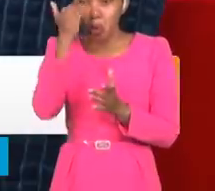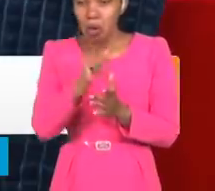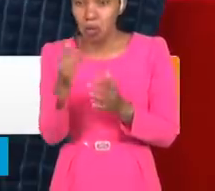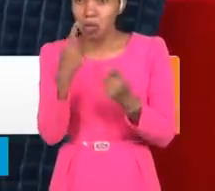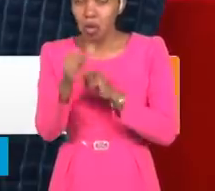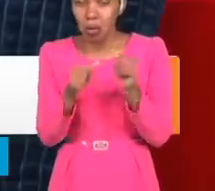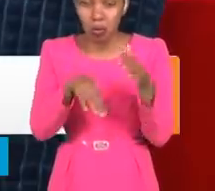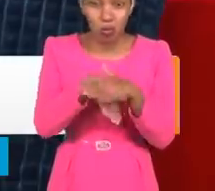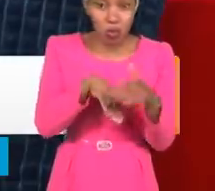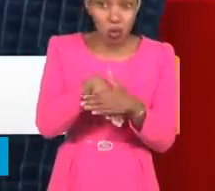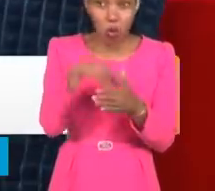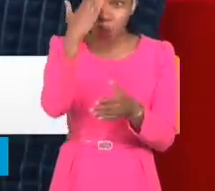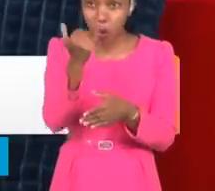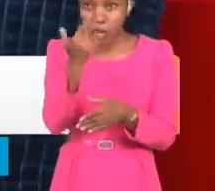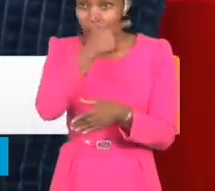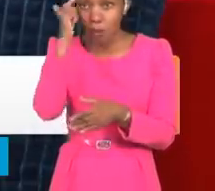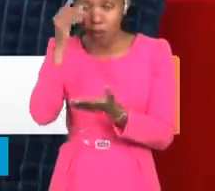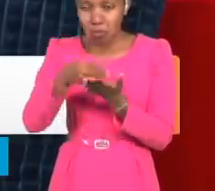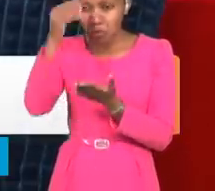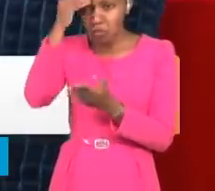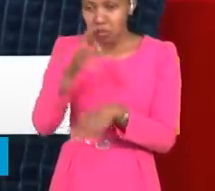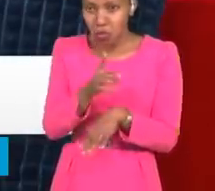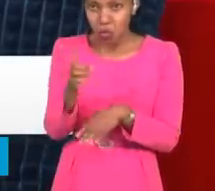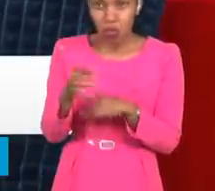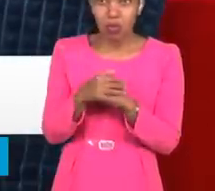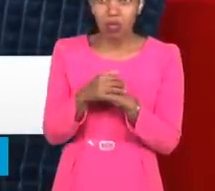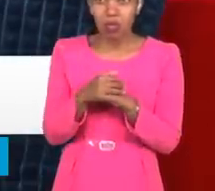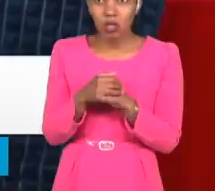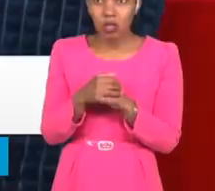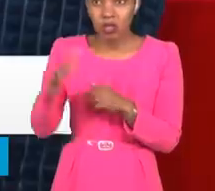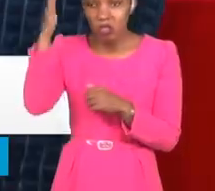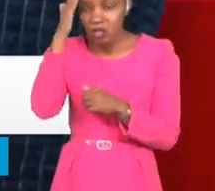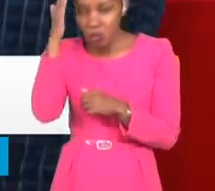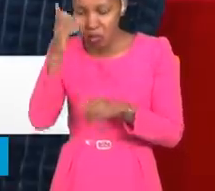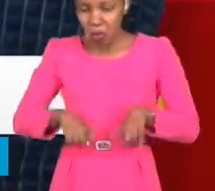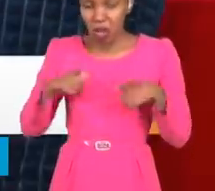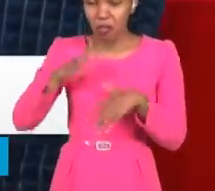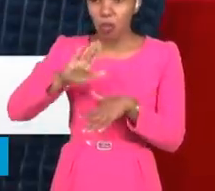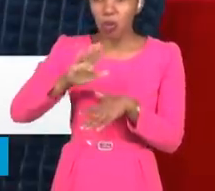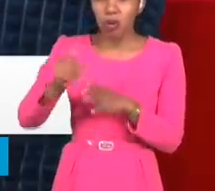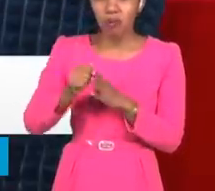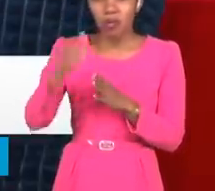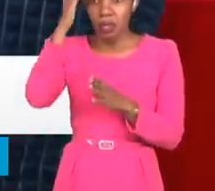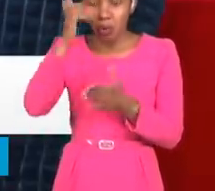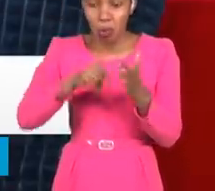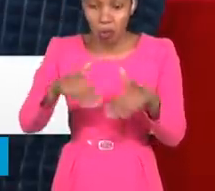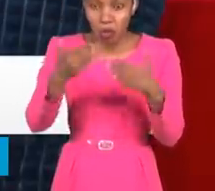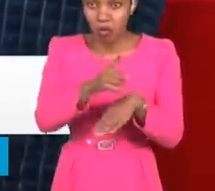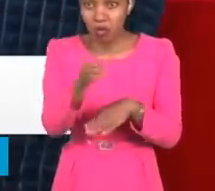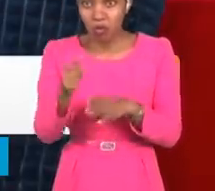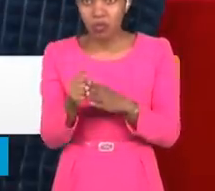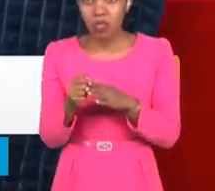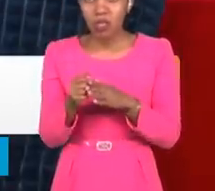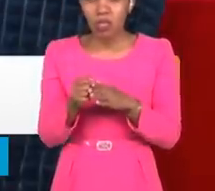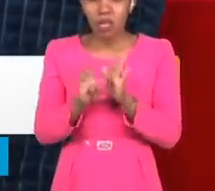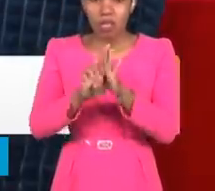might interest me? Yeah. Because they study you. Yeah. They study your life. They scrutinize it. So they know what to give you. Mm-hmm. So like marketers, they